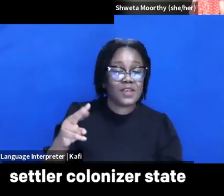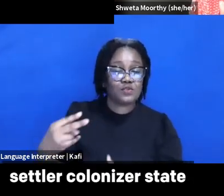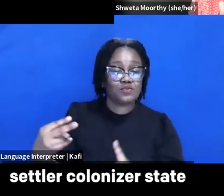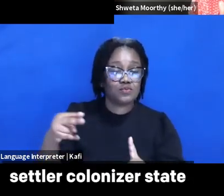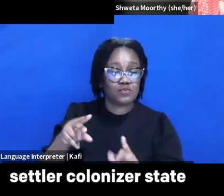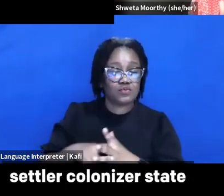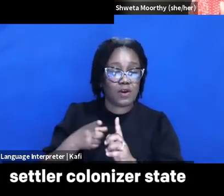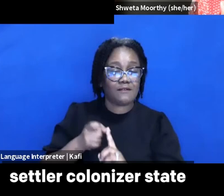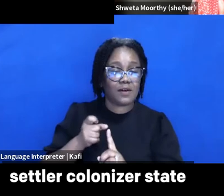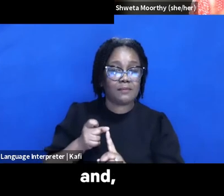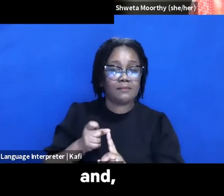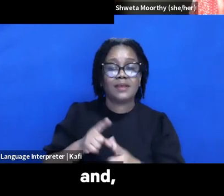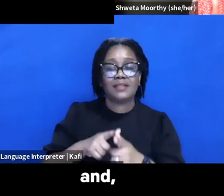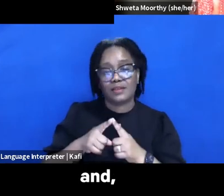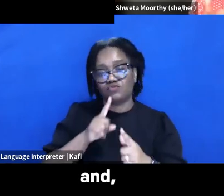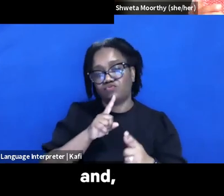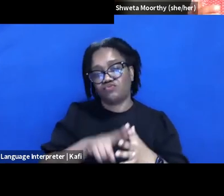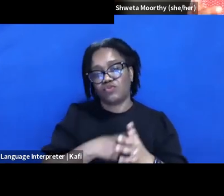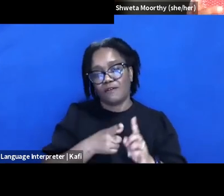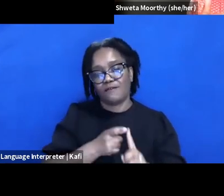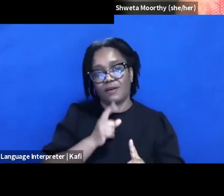settler colonizer state and